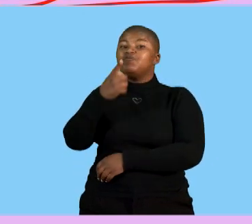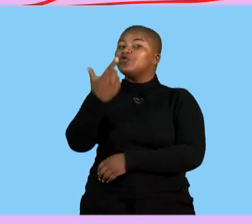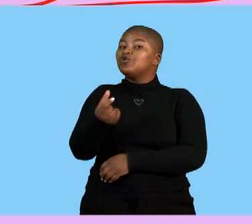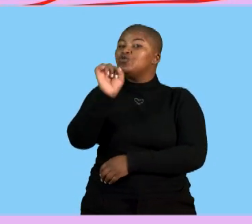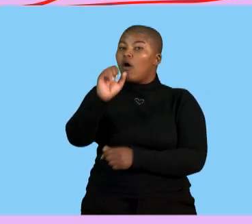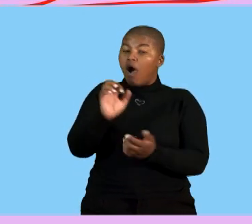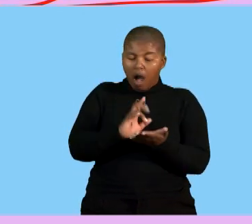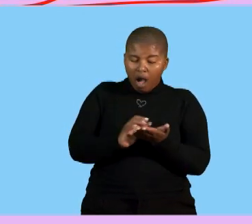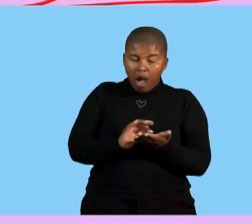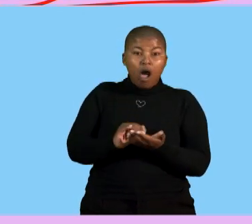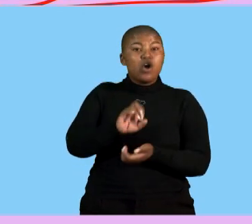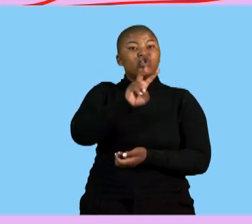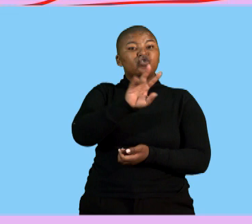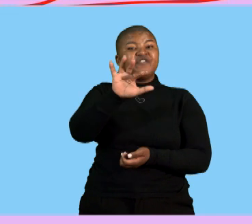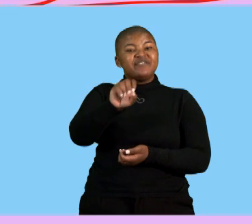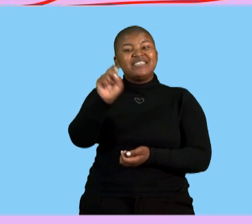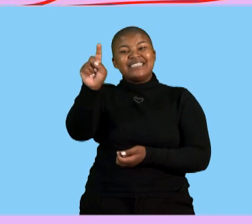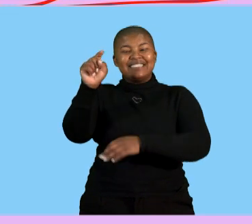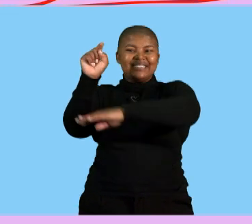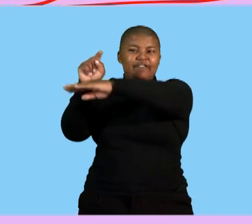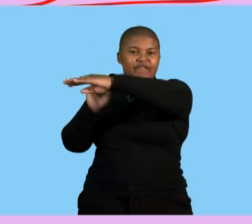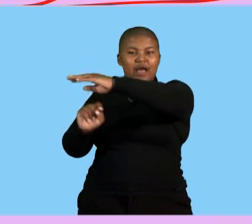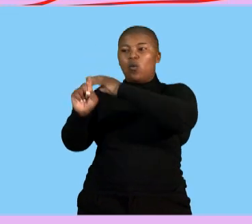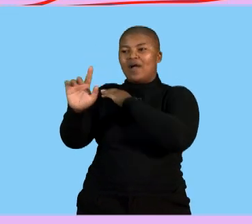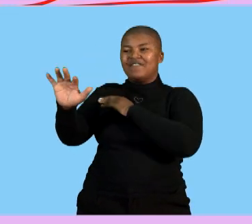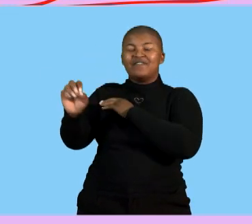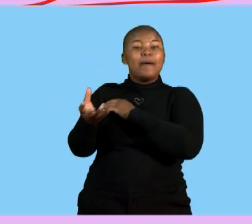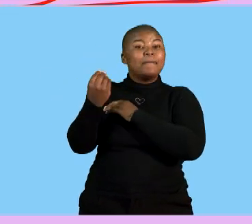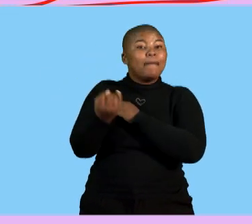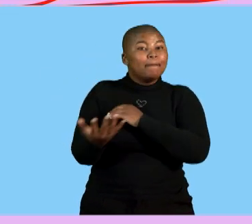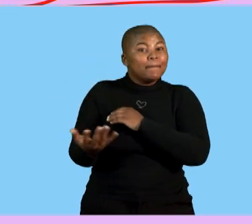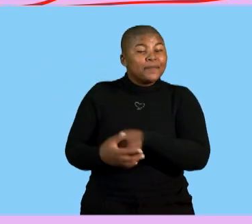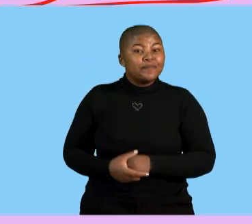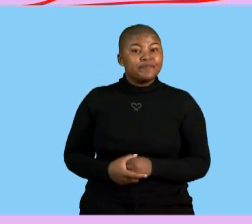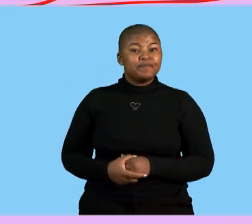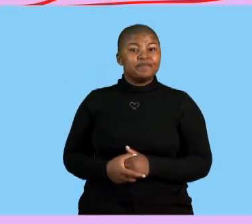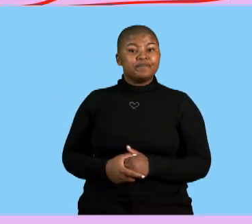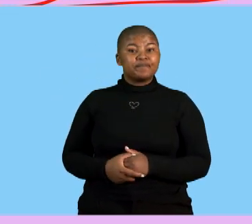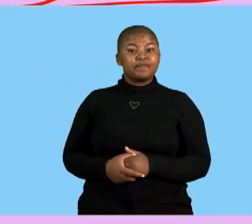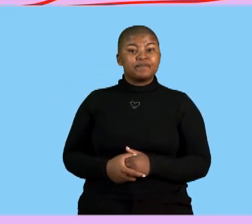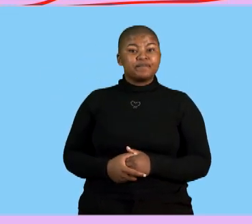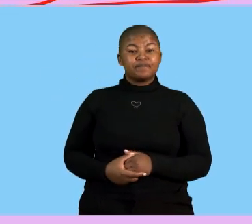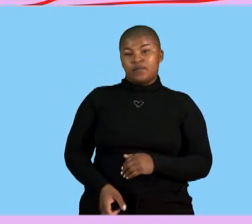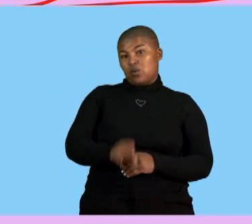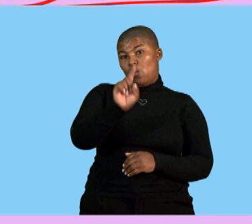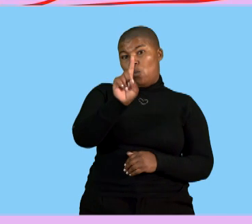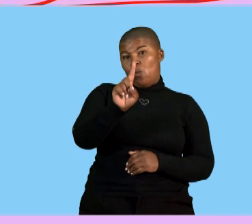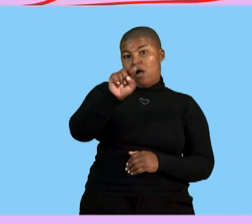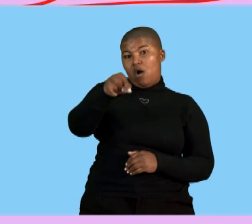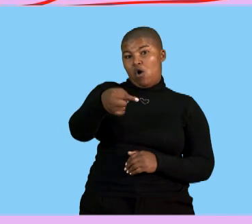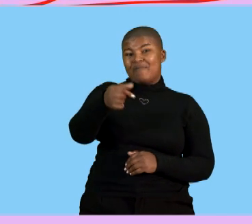calculator, 250 divided by 150, and that gives us